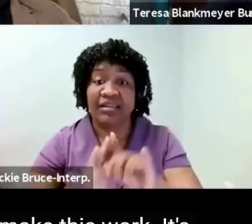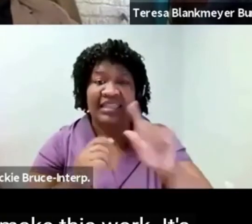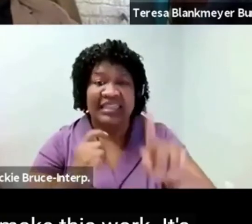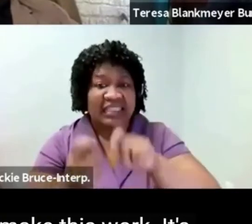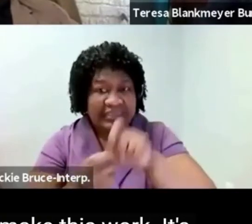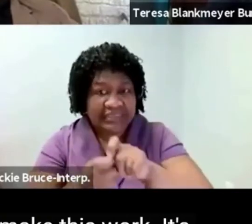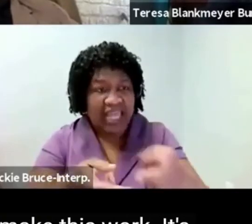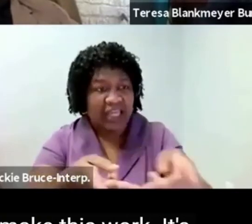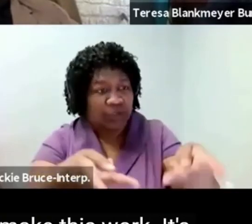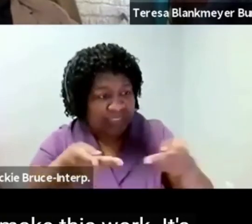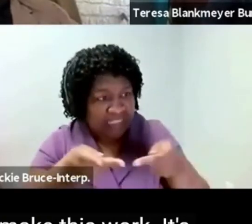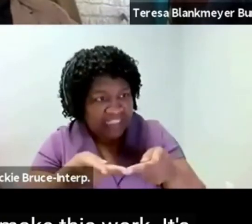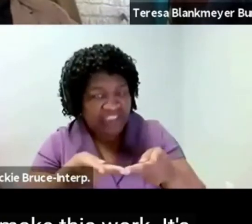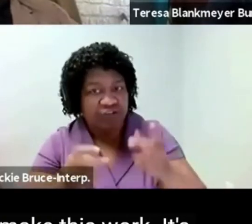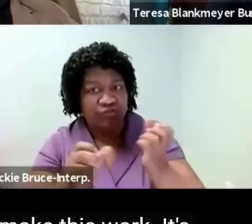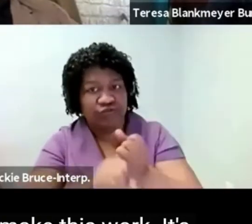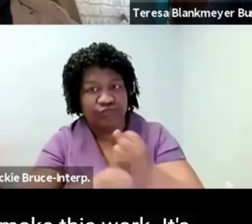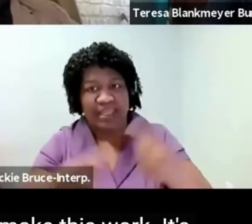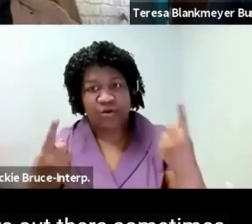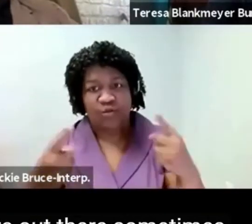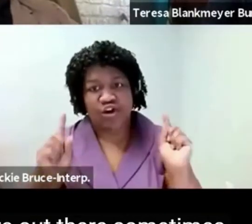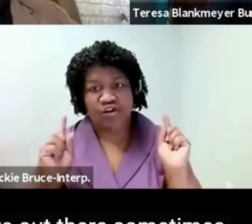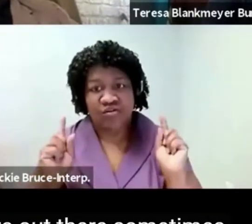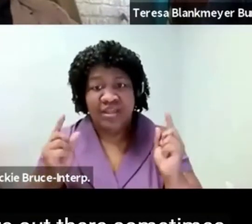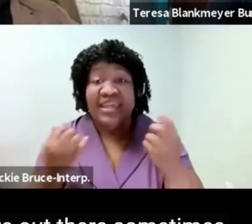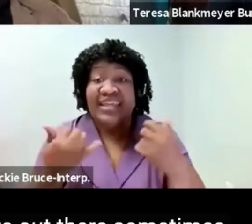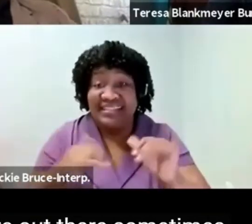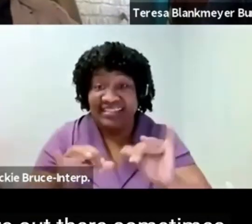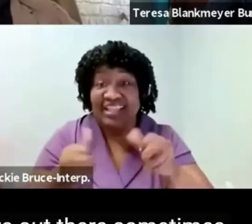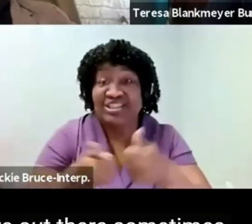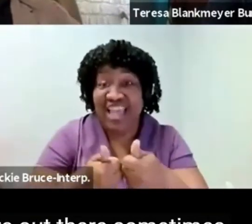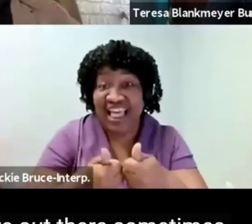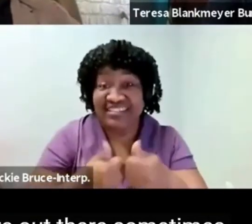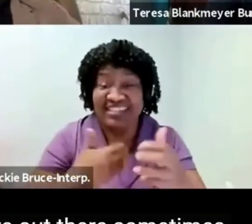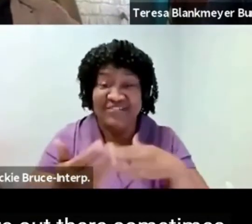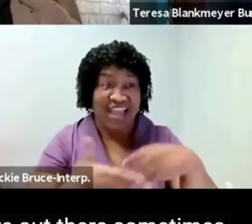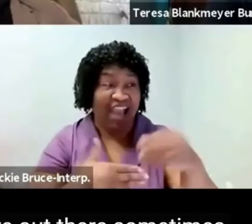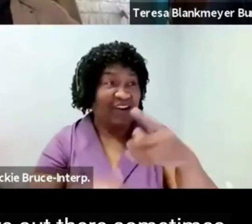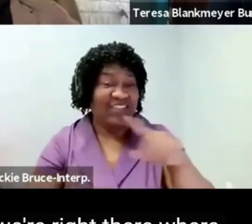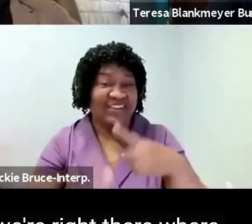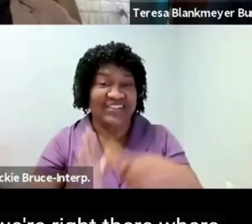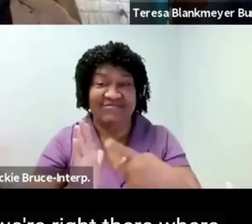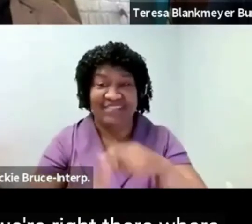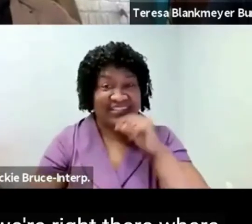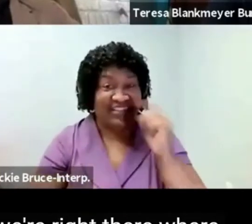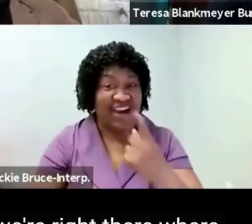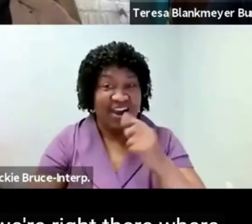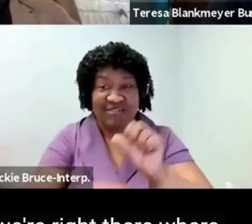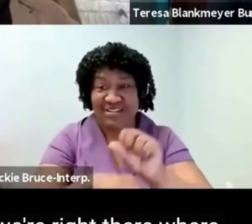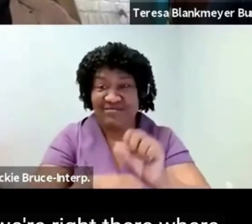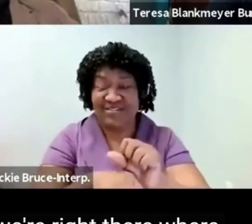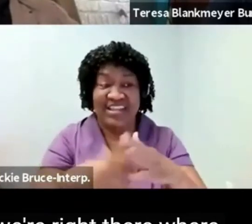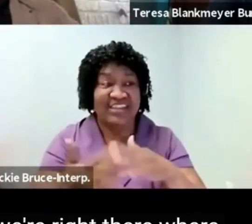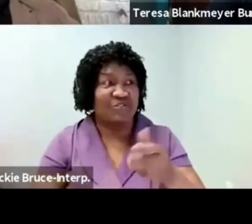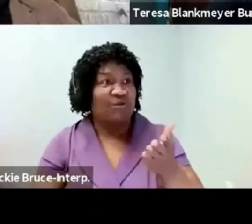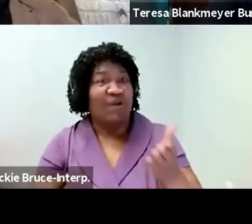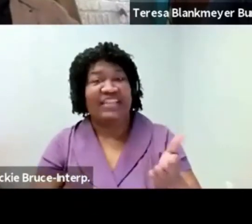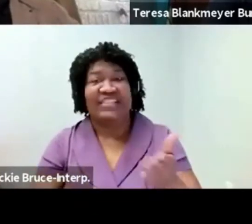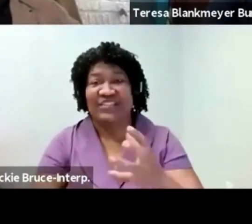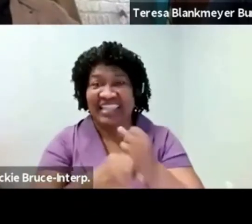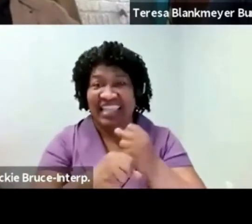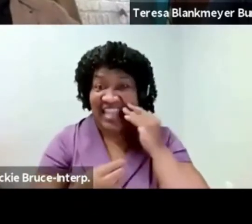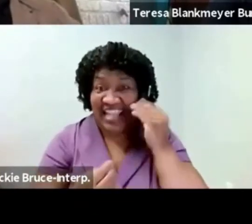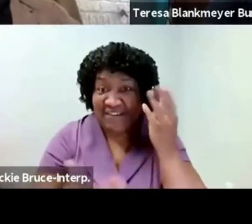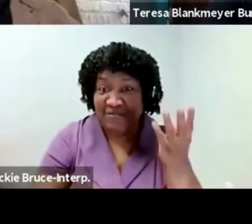exact locations to make this work. It's still a challenge, even when we're out there. Sometimes it doesn't always work, even when we're right there where they get the